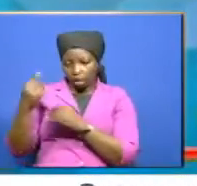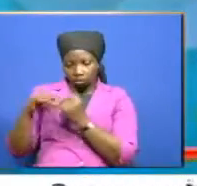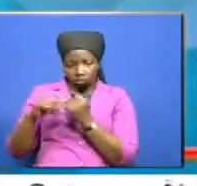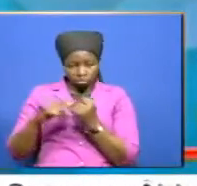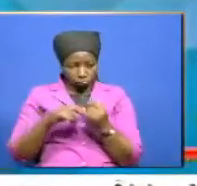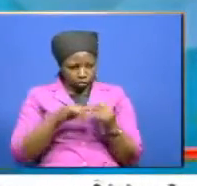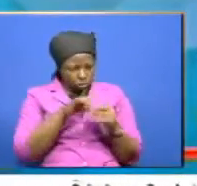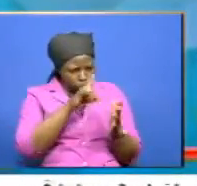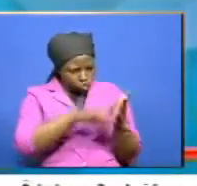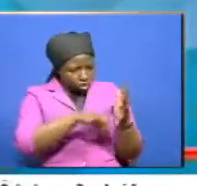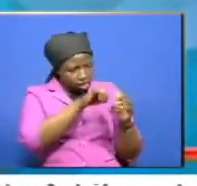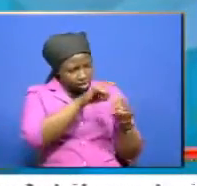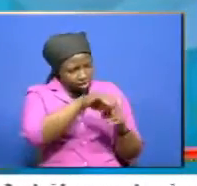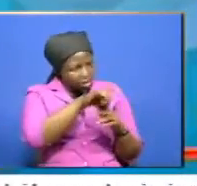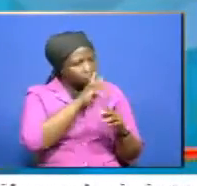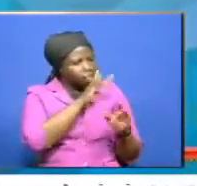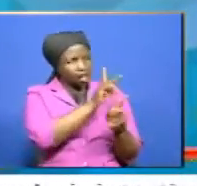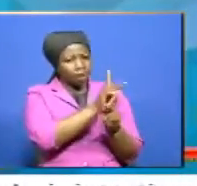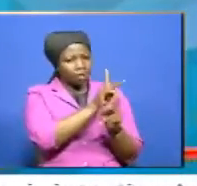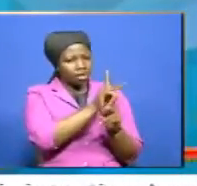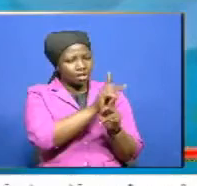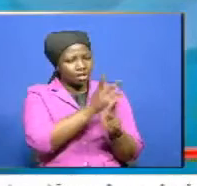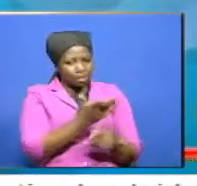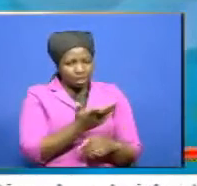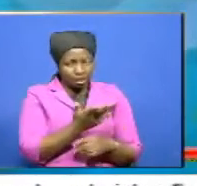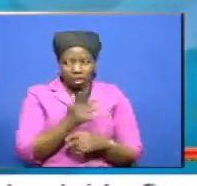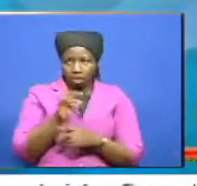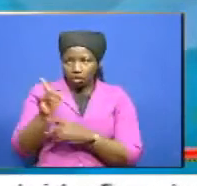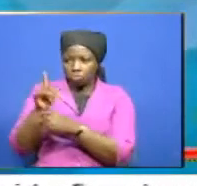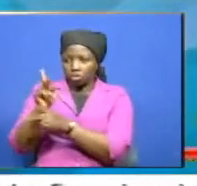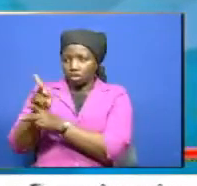needs to be retained? What do you keep? What do we keep?